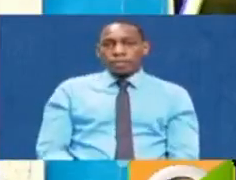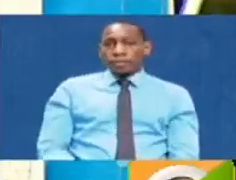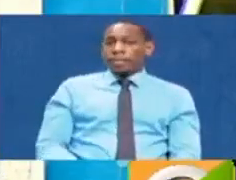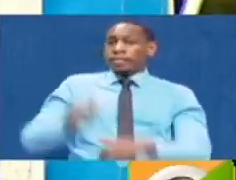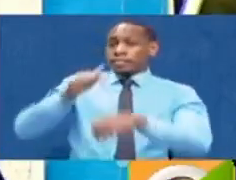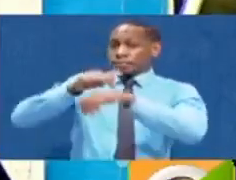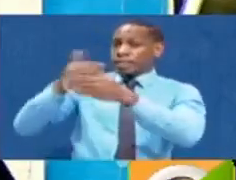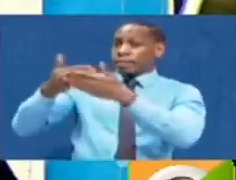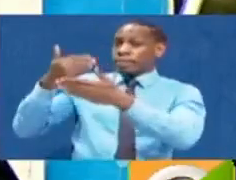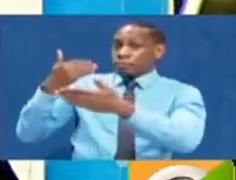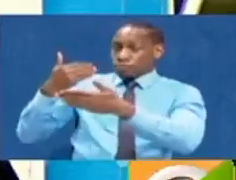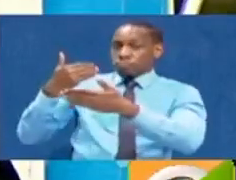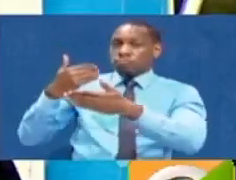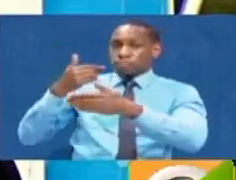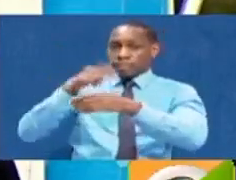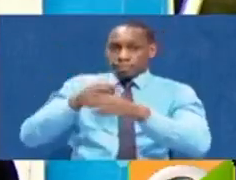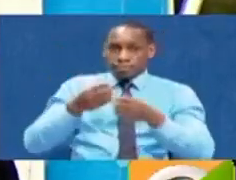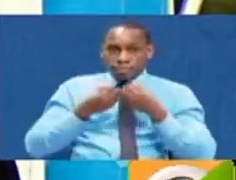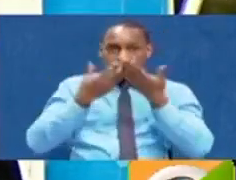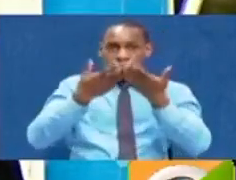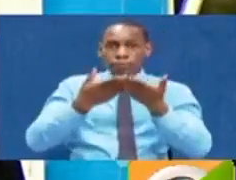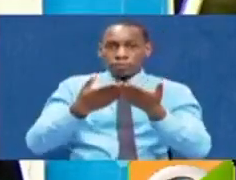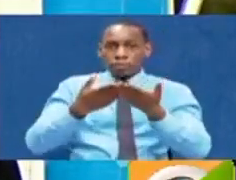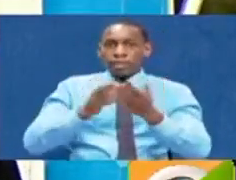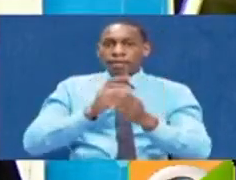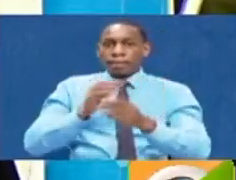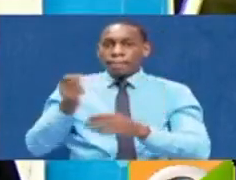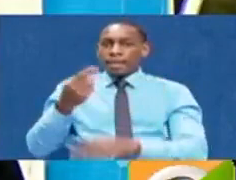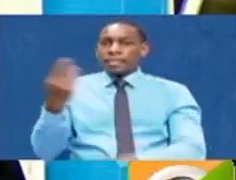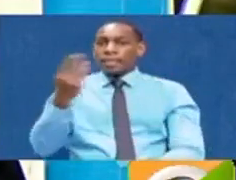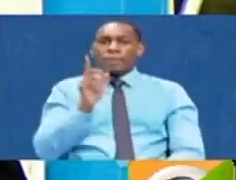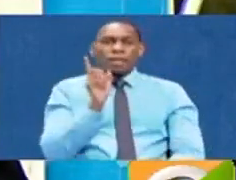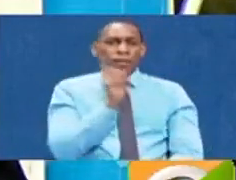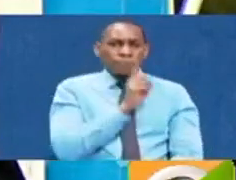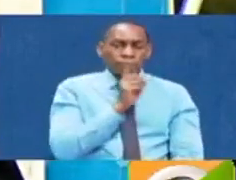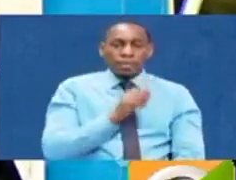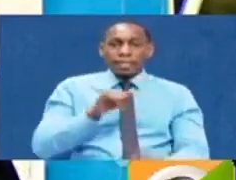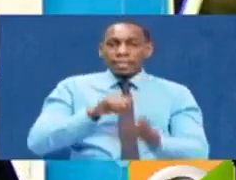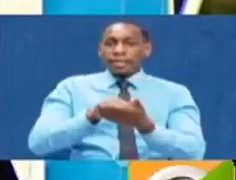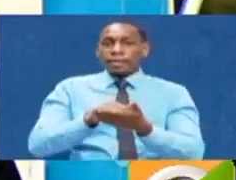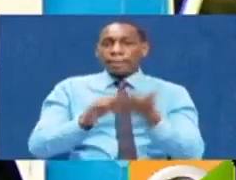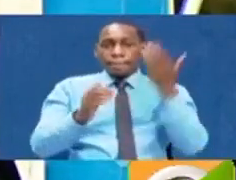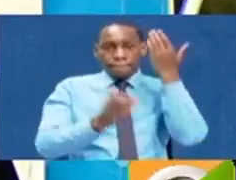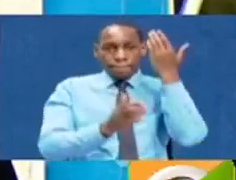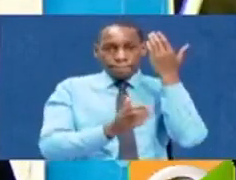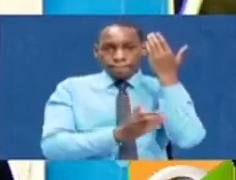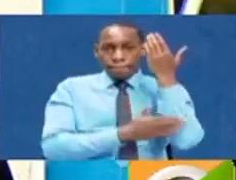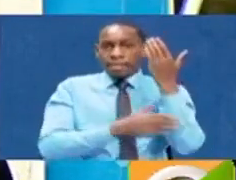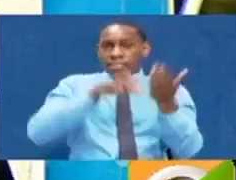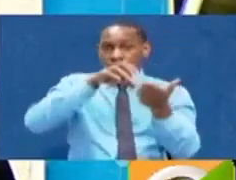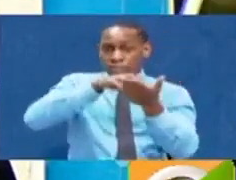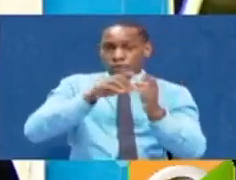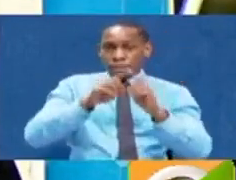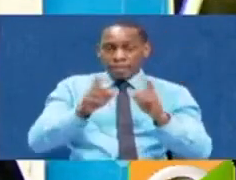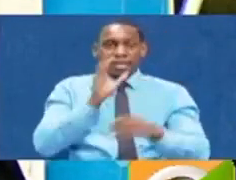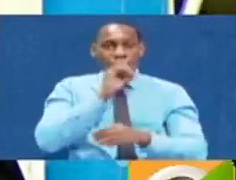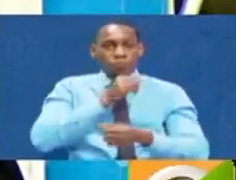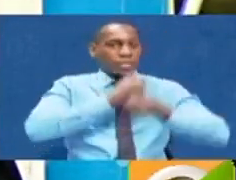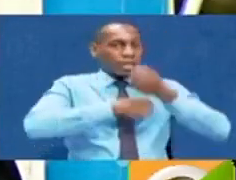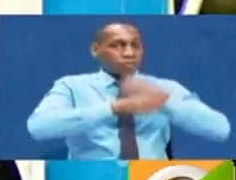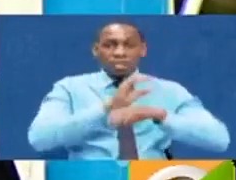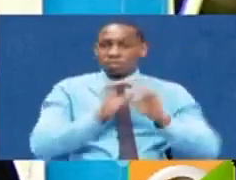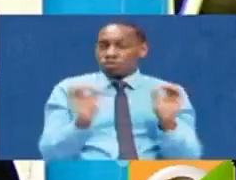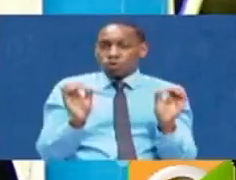And initially, when we spoke of the peak in April, that was our worst case scenario, assuming that we did